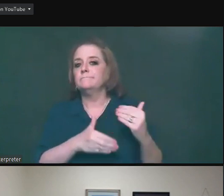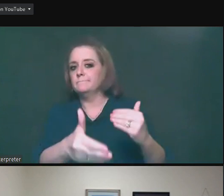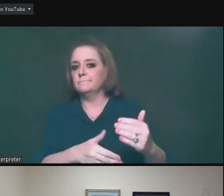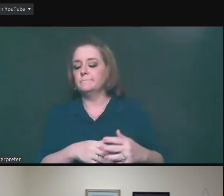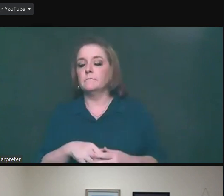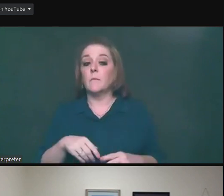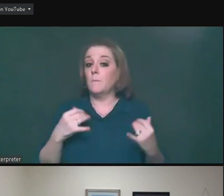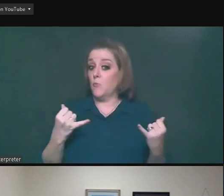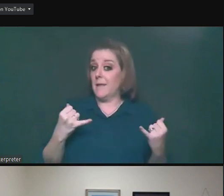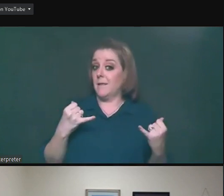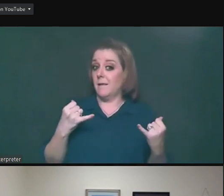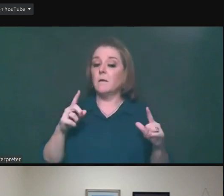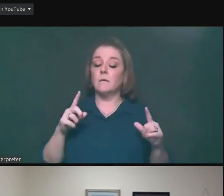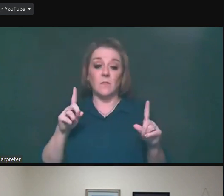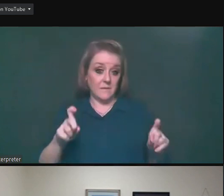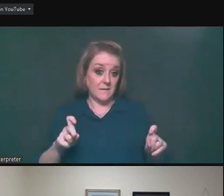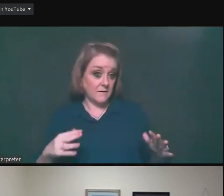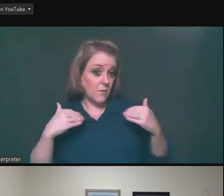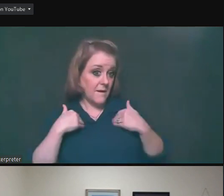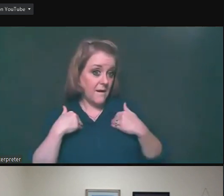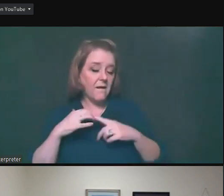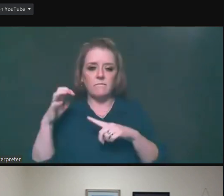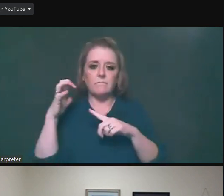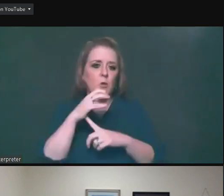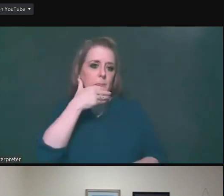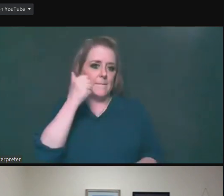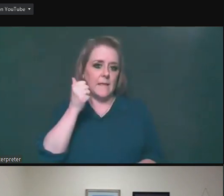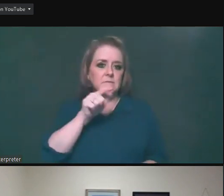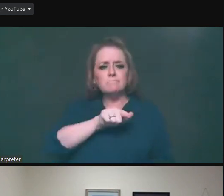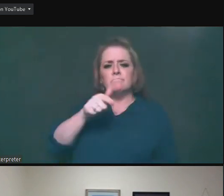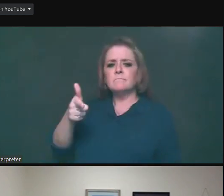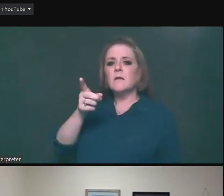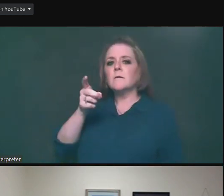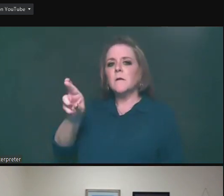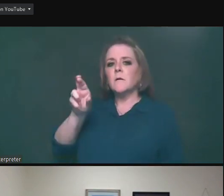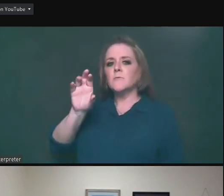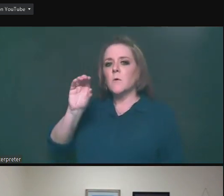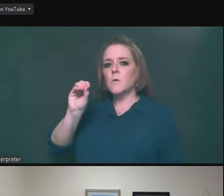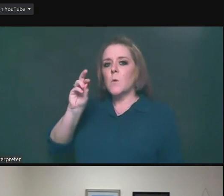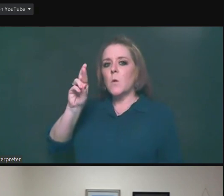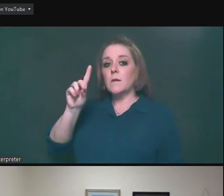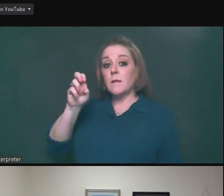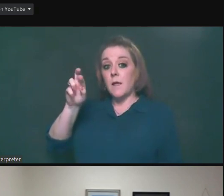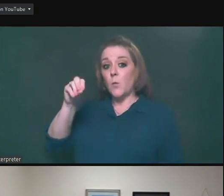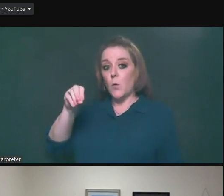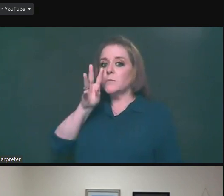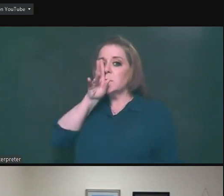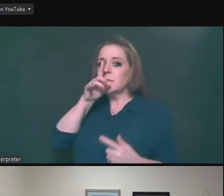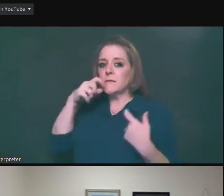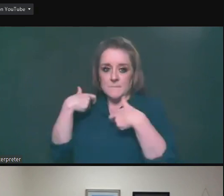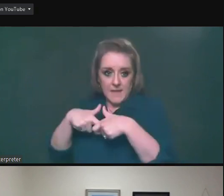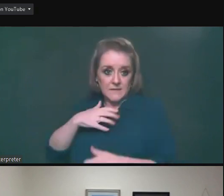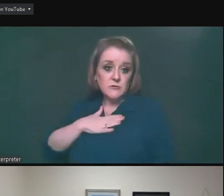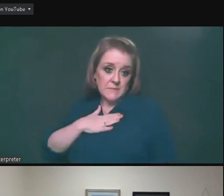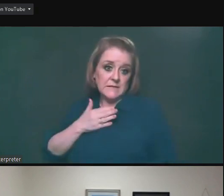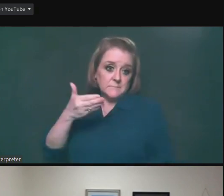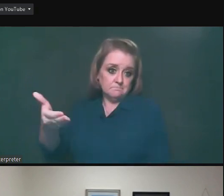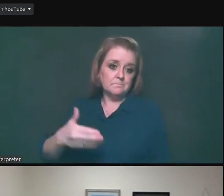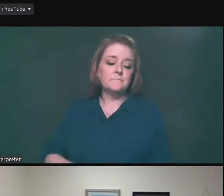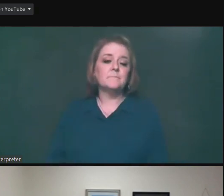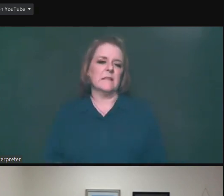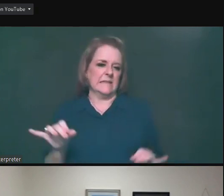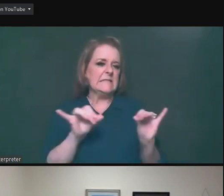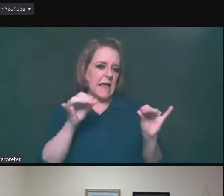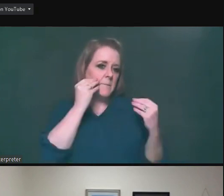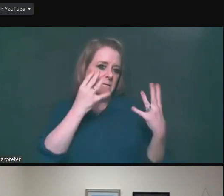ones that we're using right now. Dr. Cordero. En español. Sí, gracias. Lo que estamos viendo